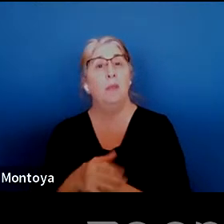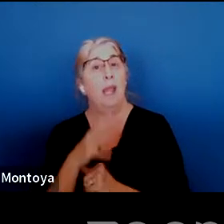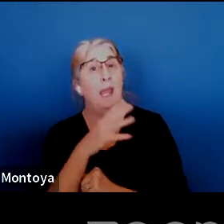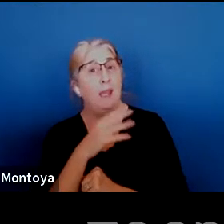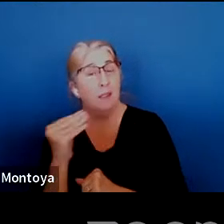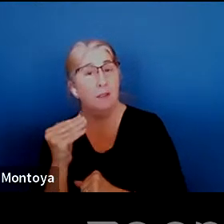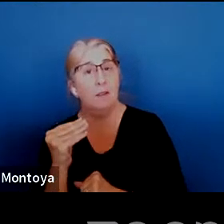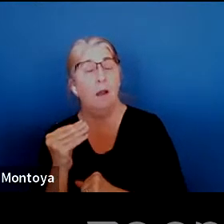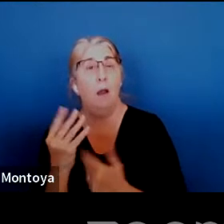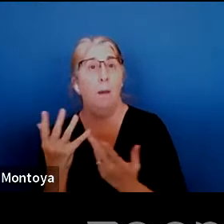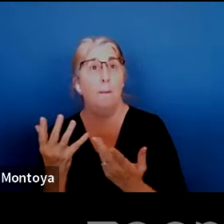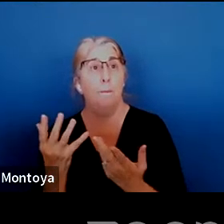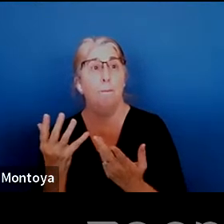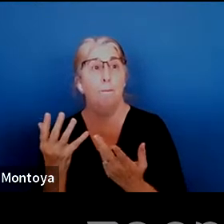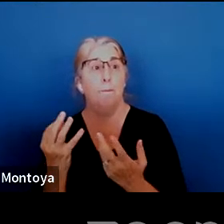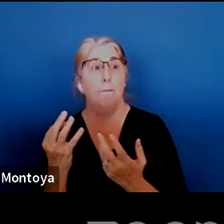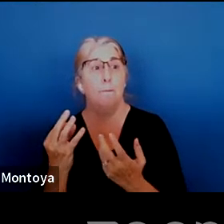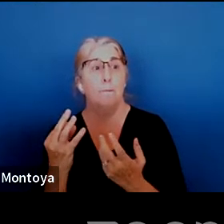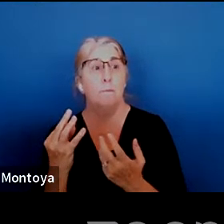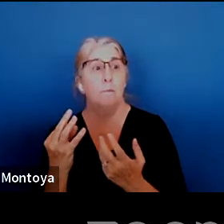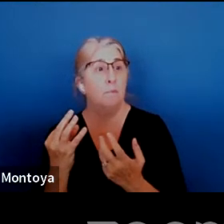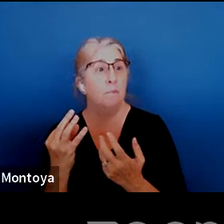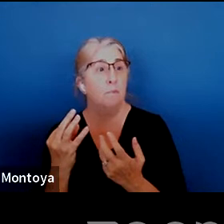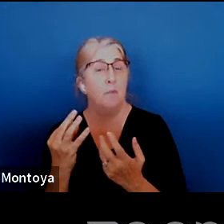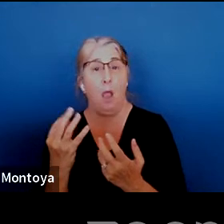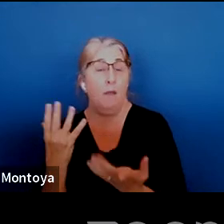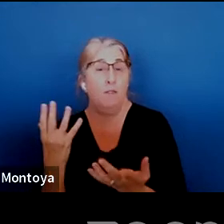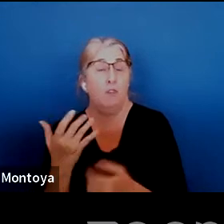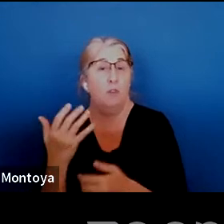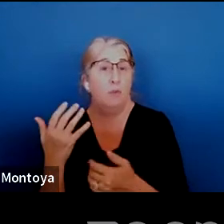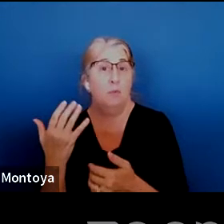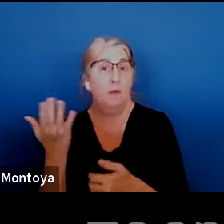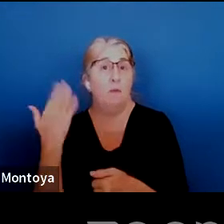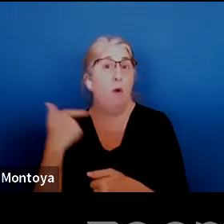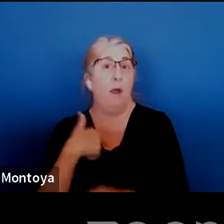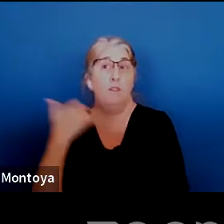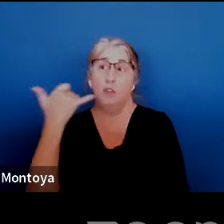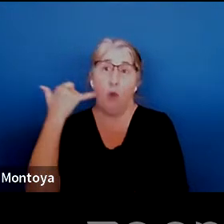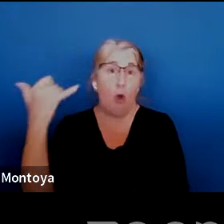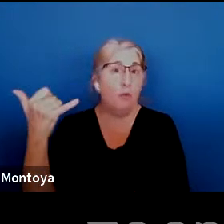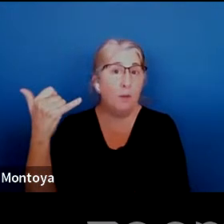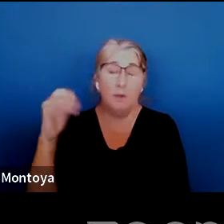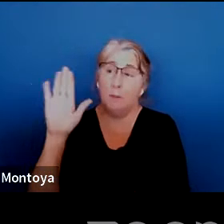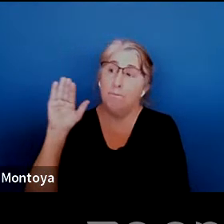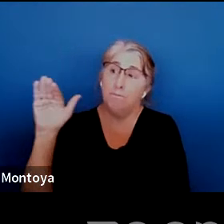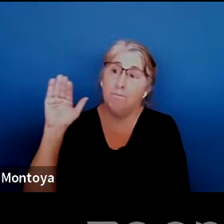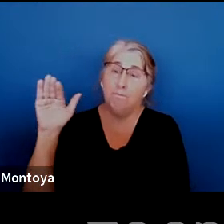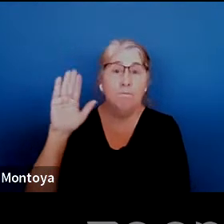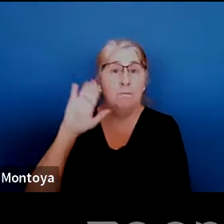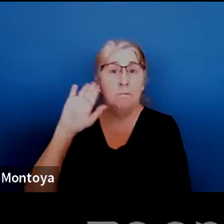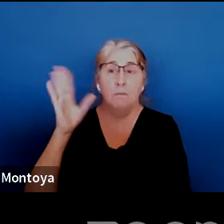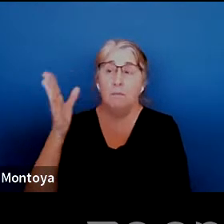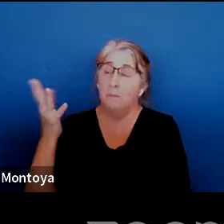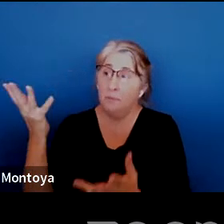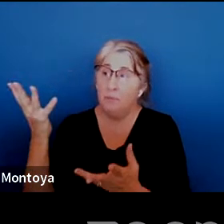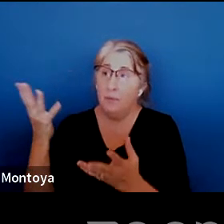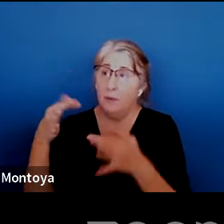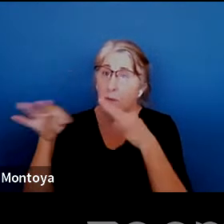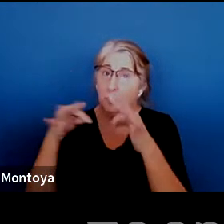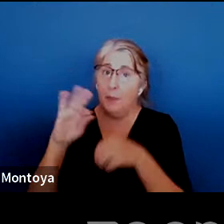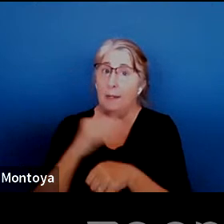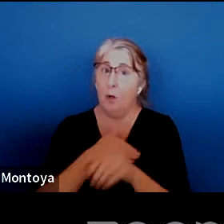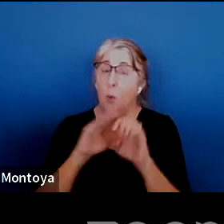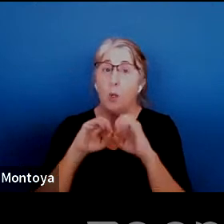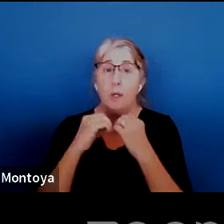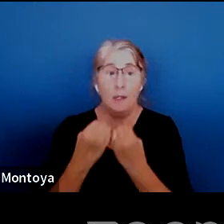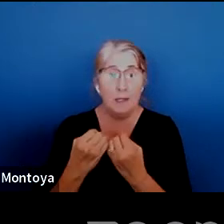Also, I've just called up the office and say, hey, this is our organization. I'm a